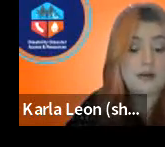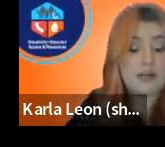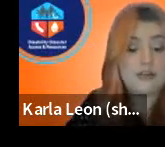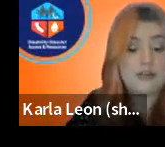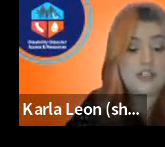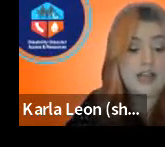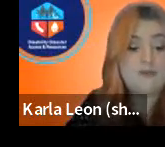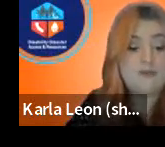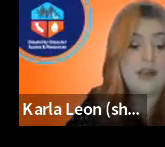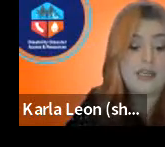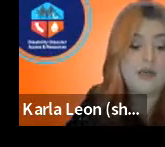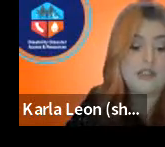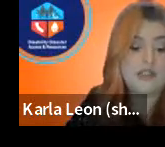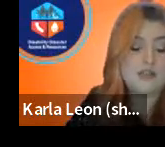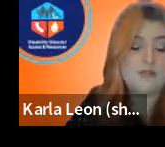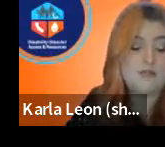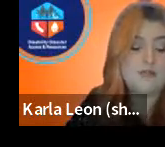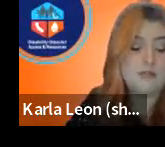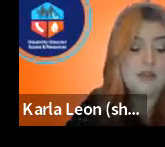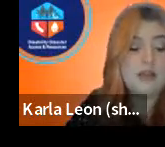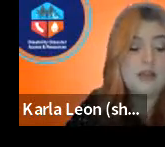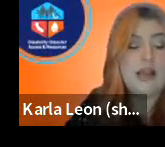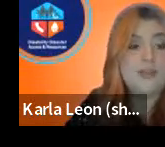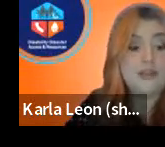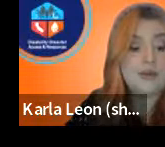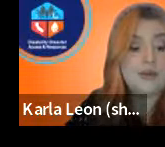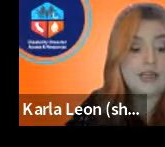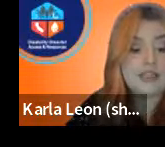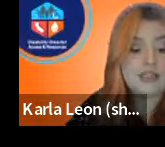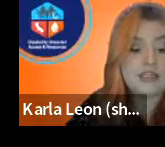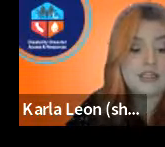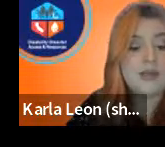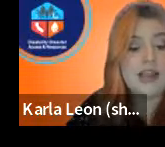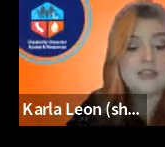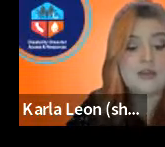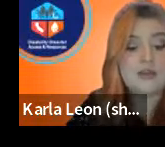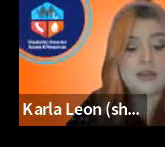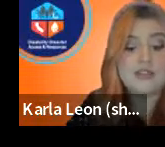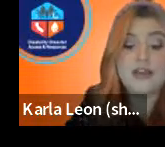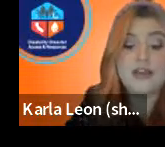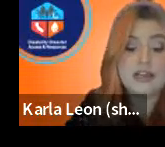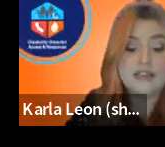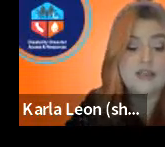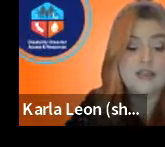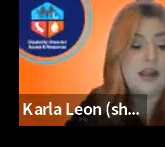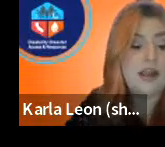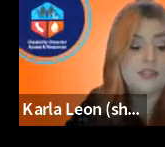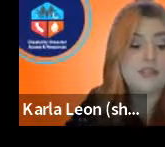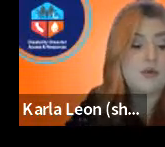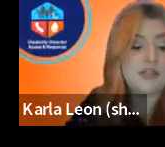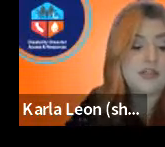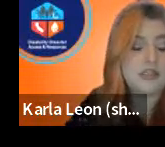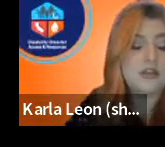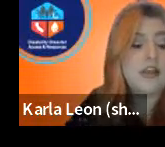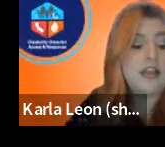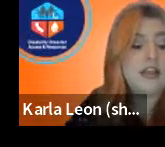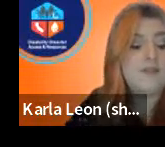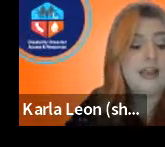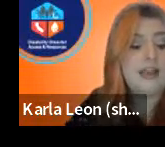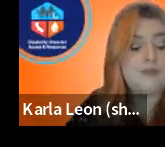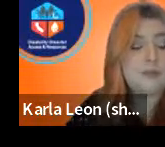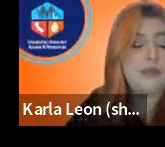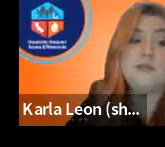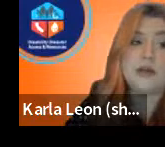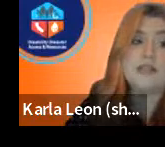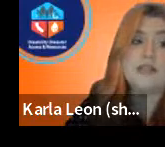be moderating the chat for any questions. At the Q&A section, we ask that you raise your hand if you are asking a question, if